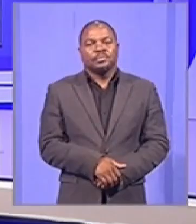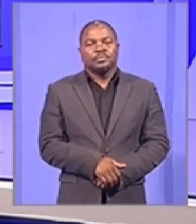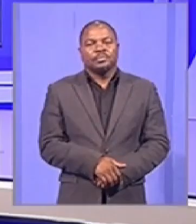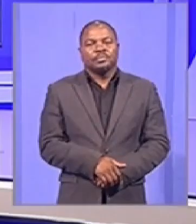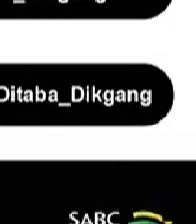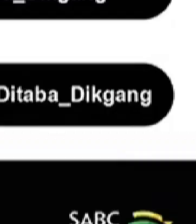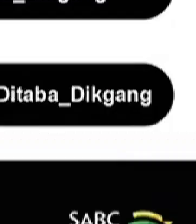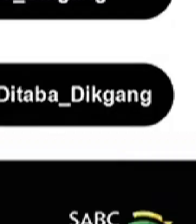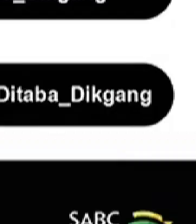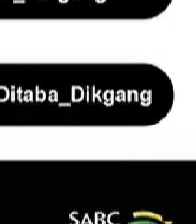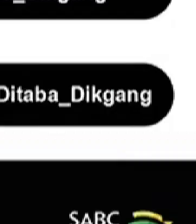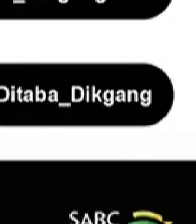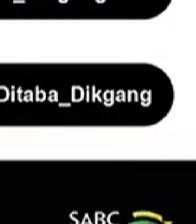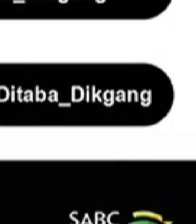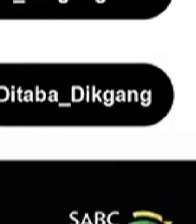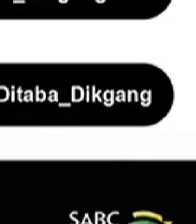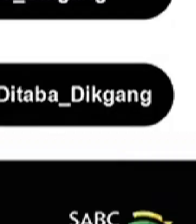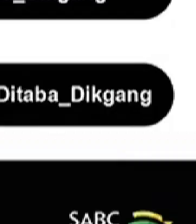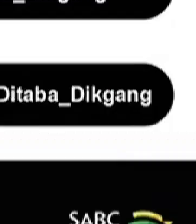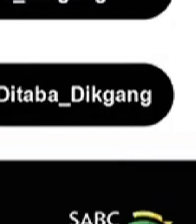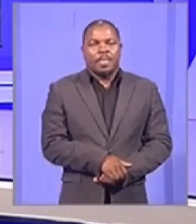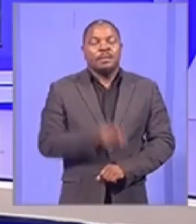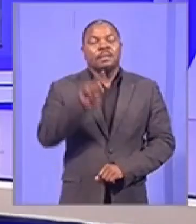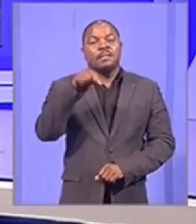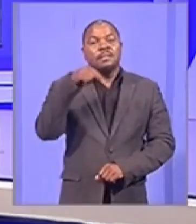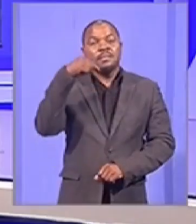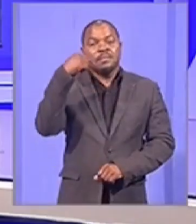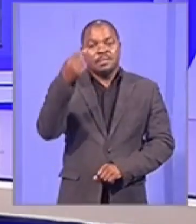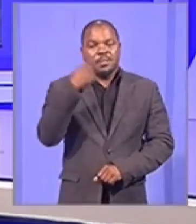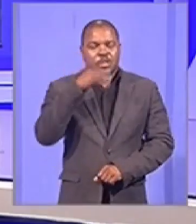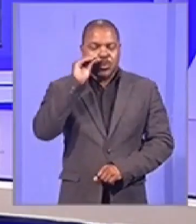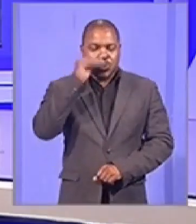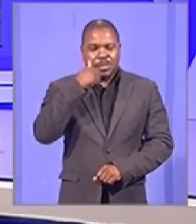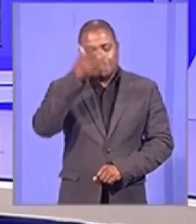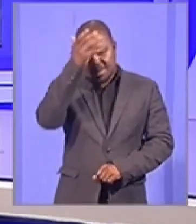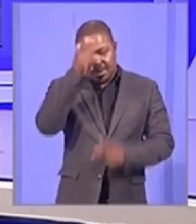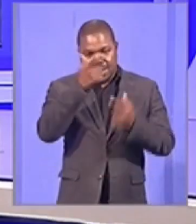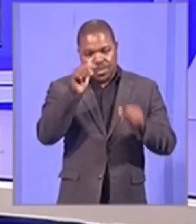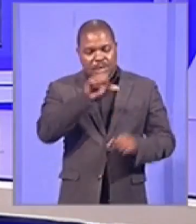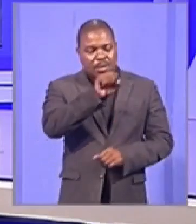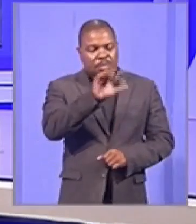Facebook, YouTube le WhatsApp. Kgaso e latelang ke a Sepedi ka moso mo SABC 2 le